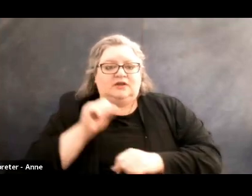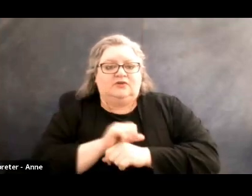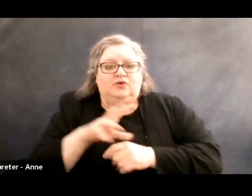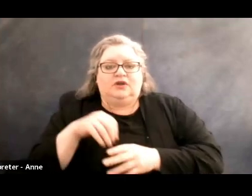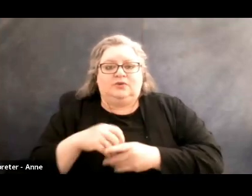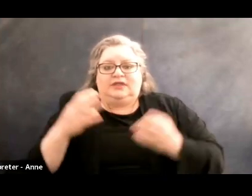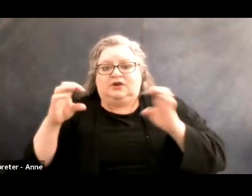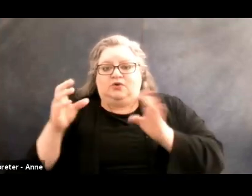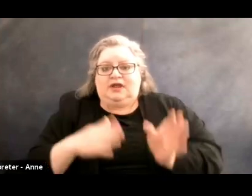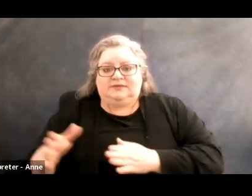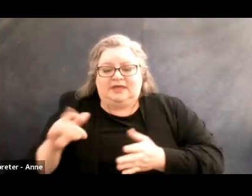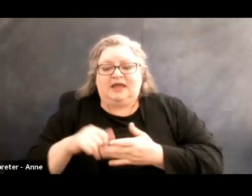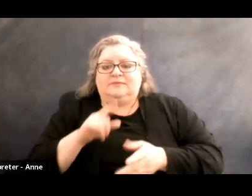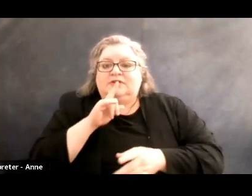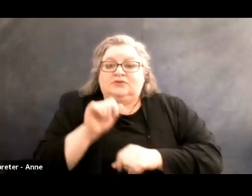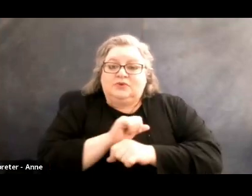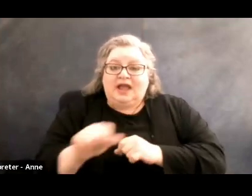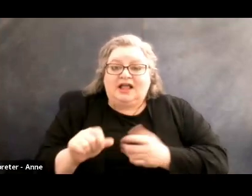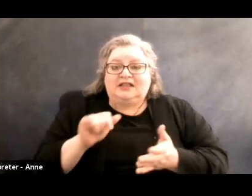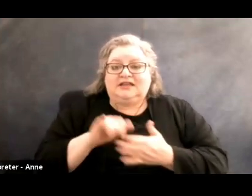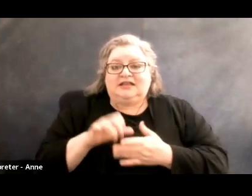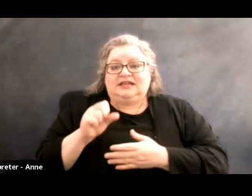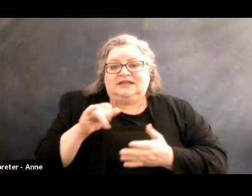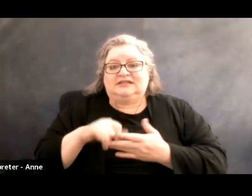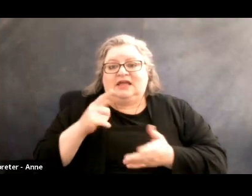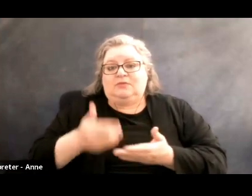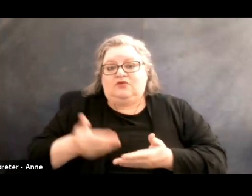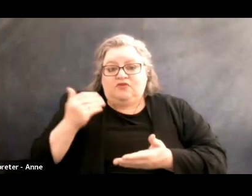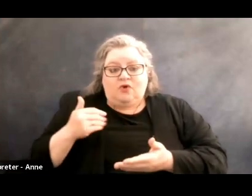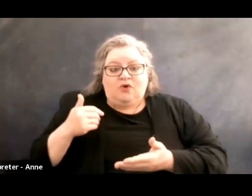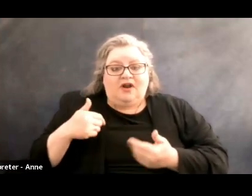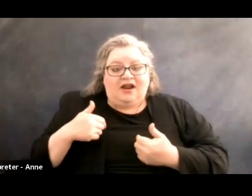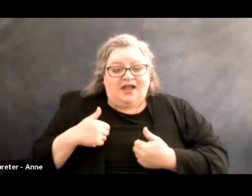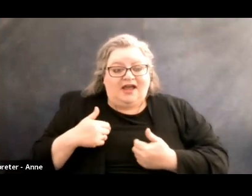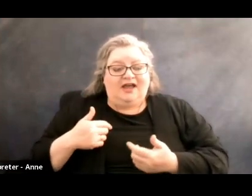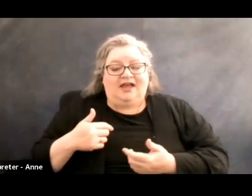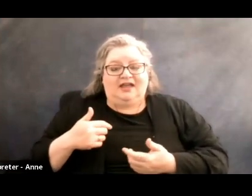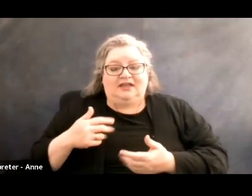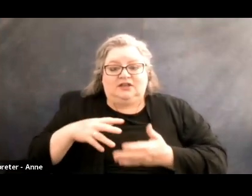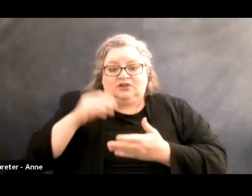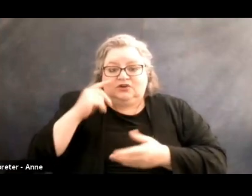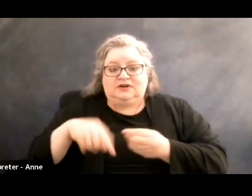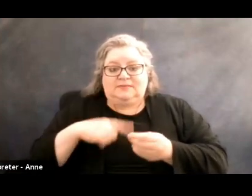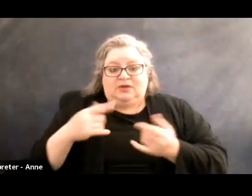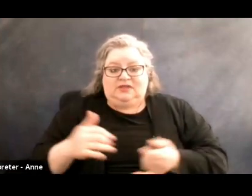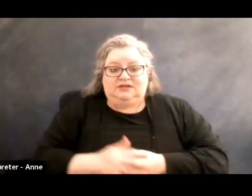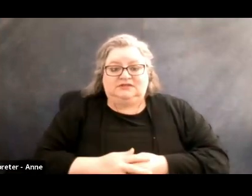plans. But the reality is that before I learned about